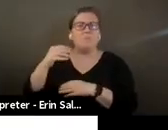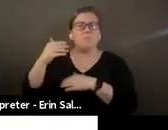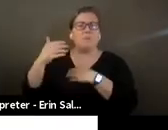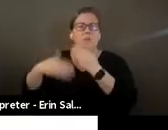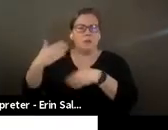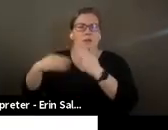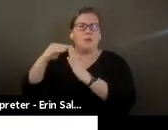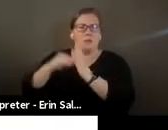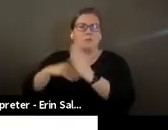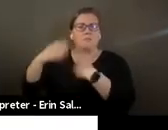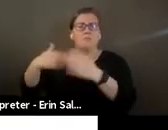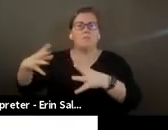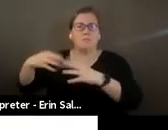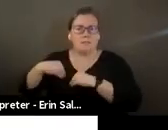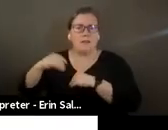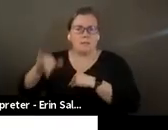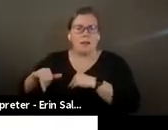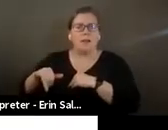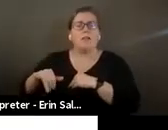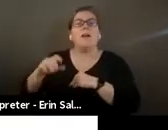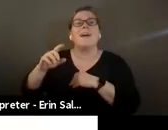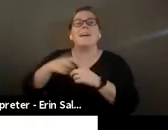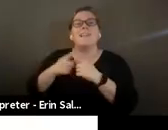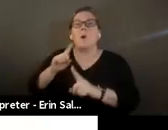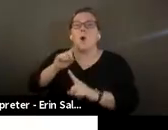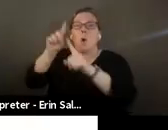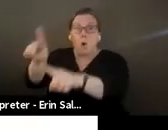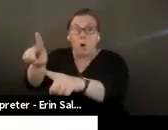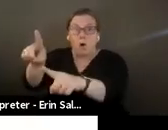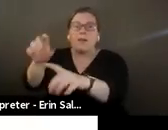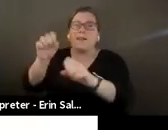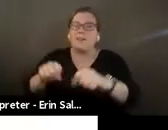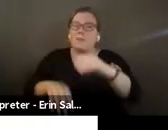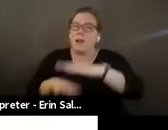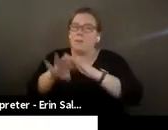ordered it, it can take up to 45 business days to come in.